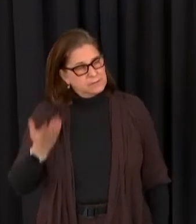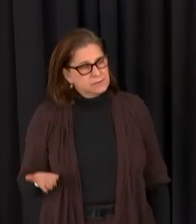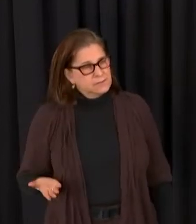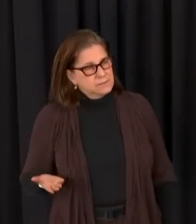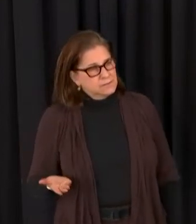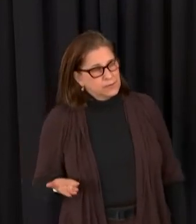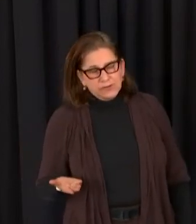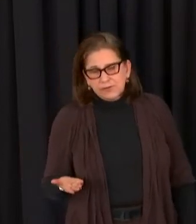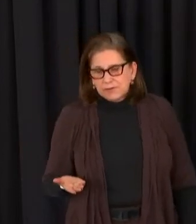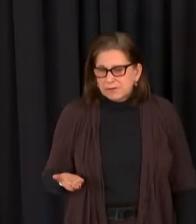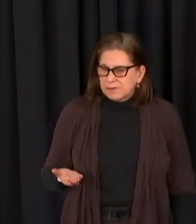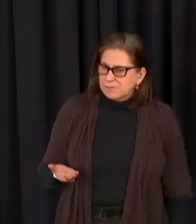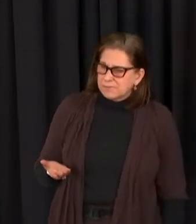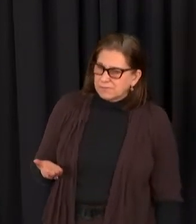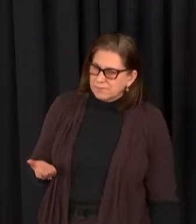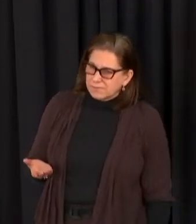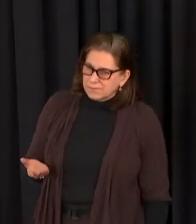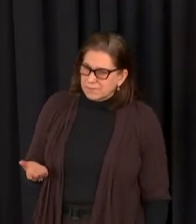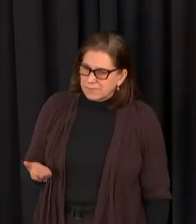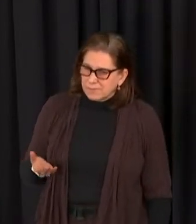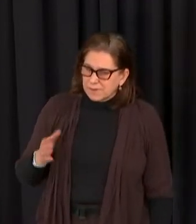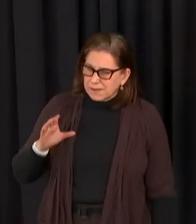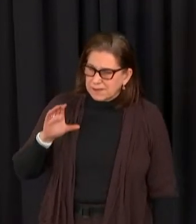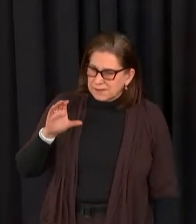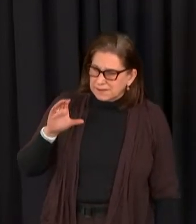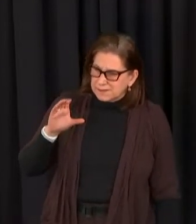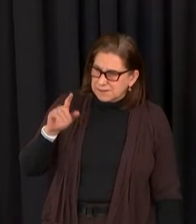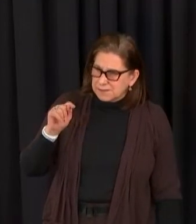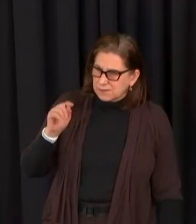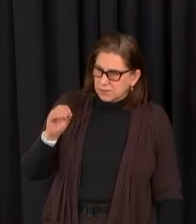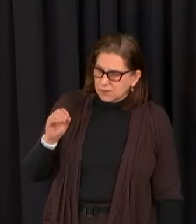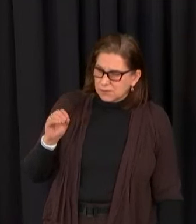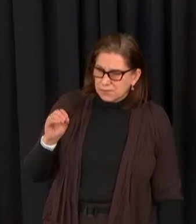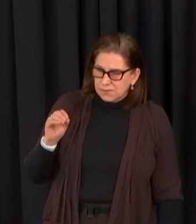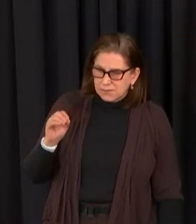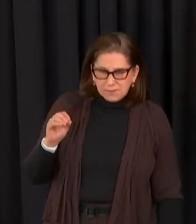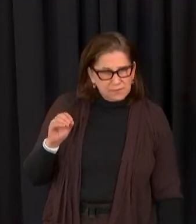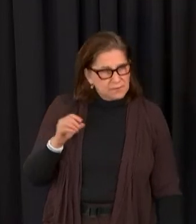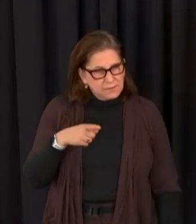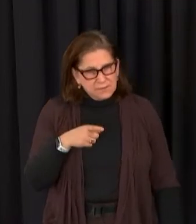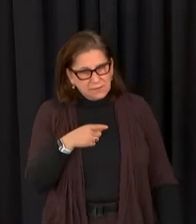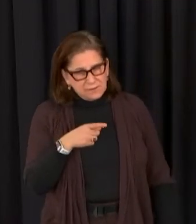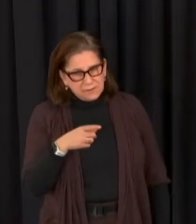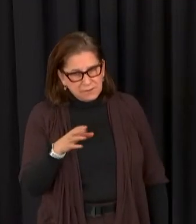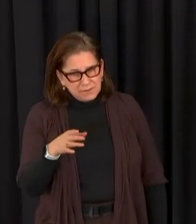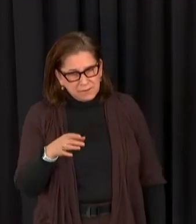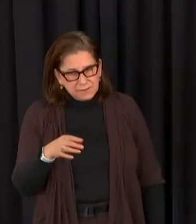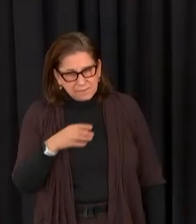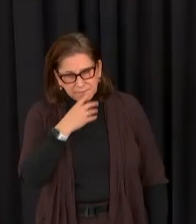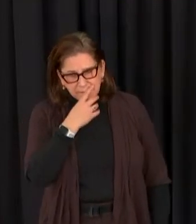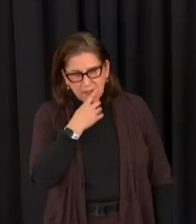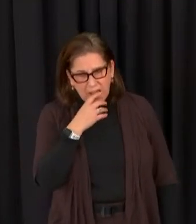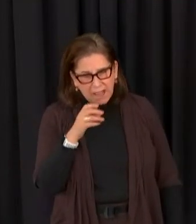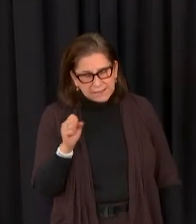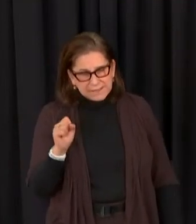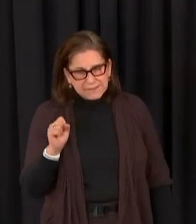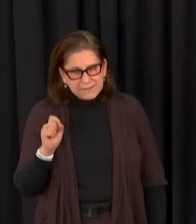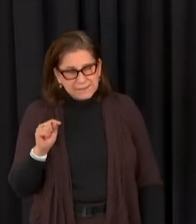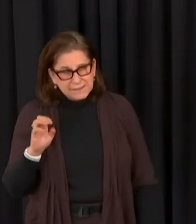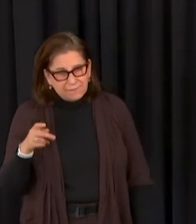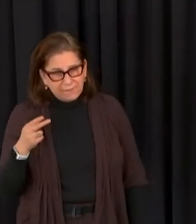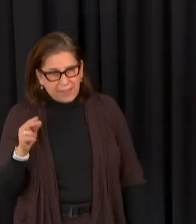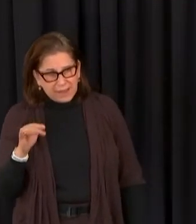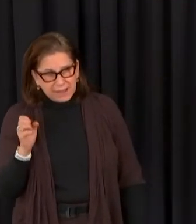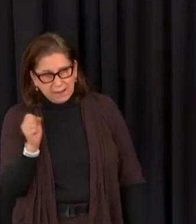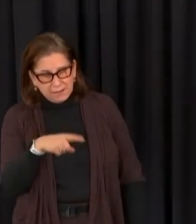I think that the CTO has already addressed that question, Stephanie, and